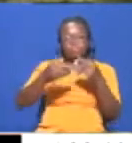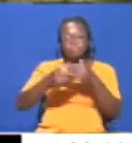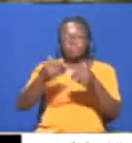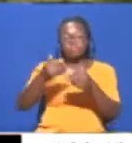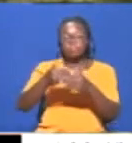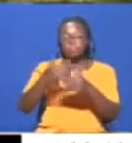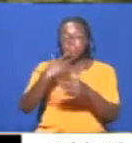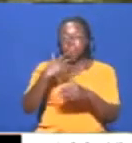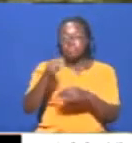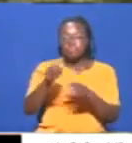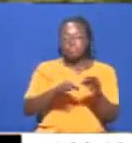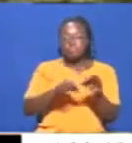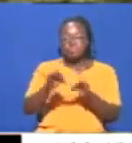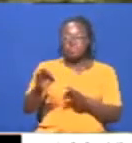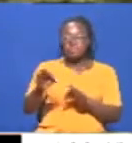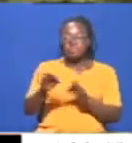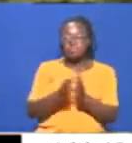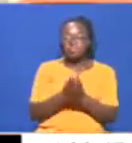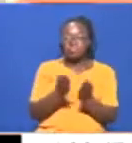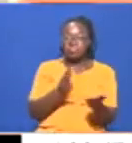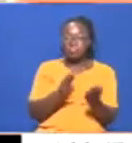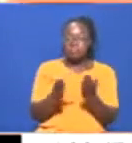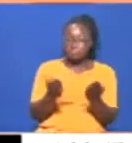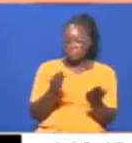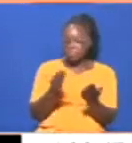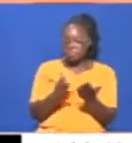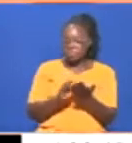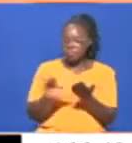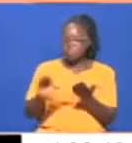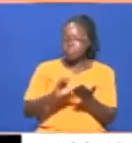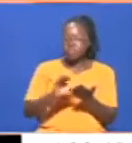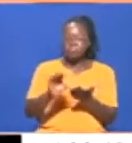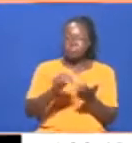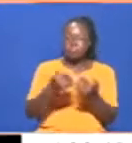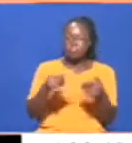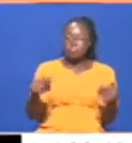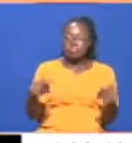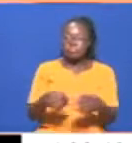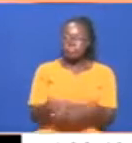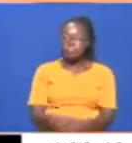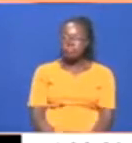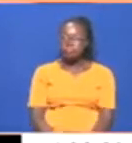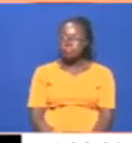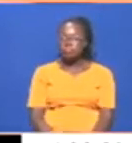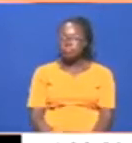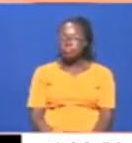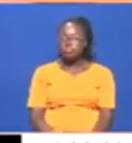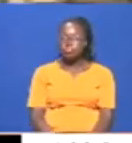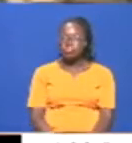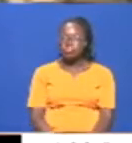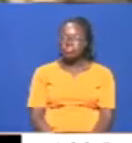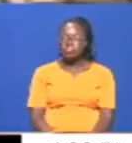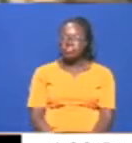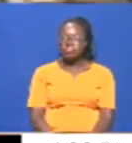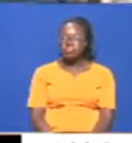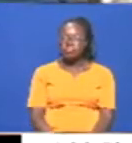500 kilometers of medium voltage distribution lines. Reporting for Lunchtime News, my name is Hibak Said.